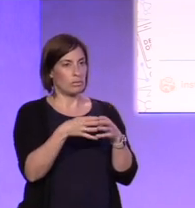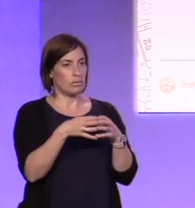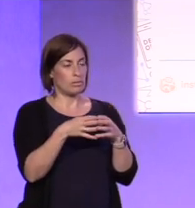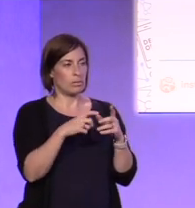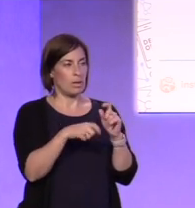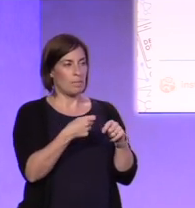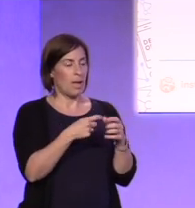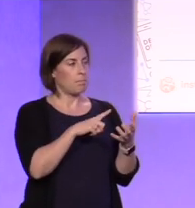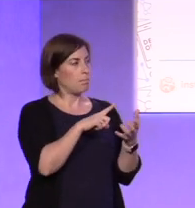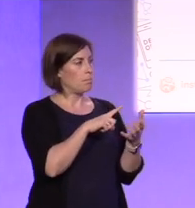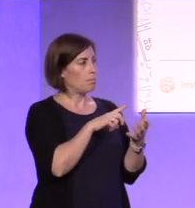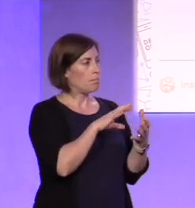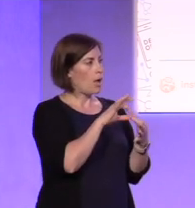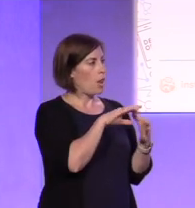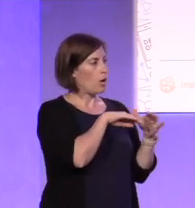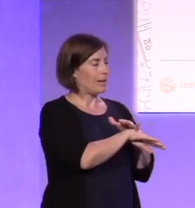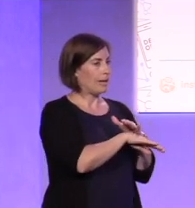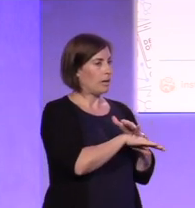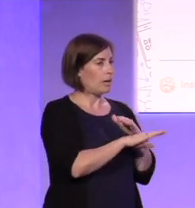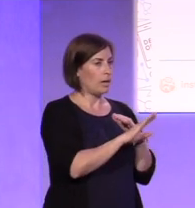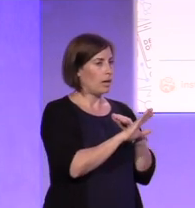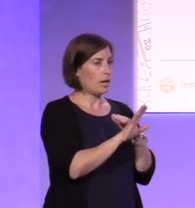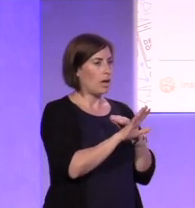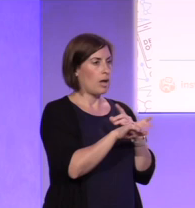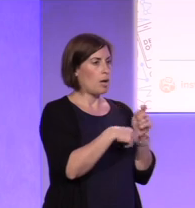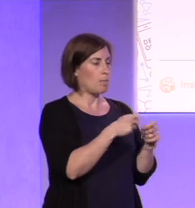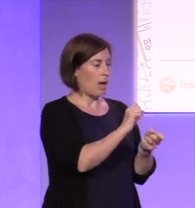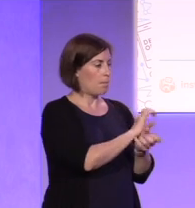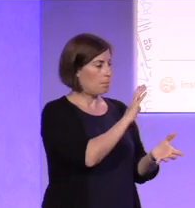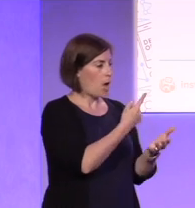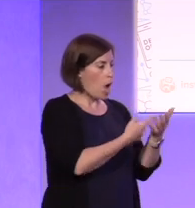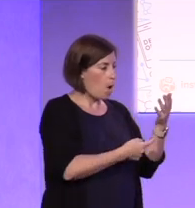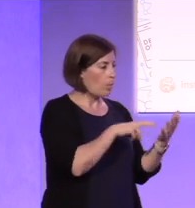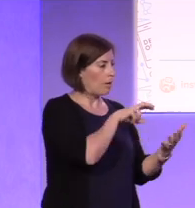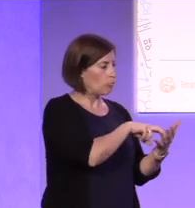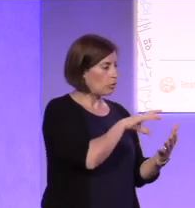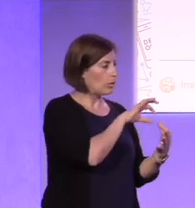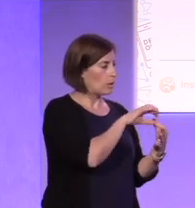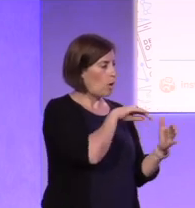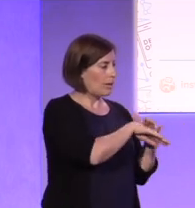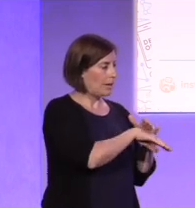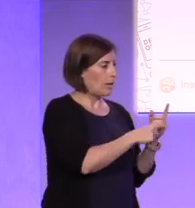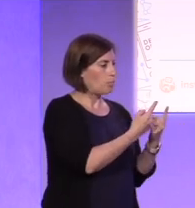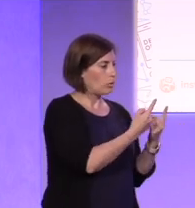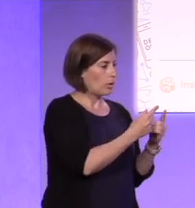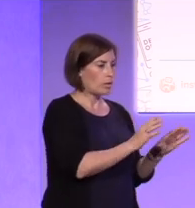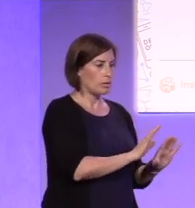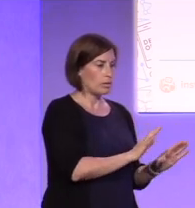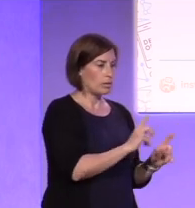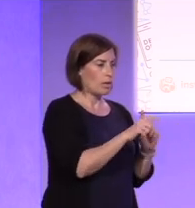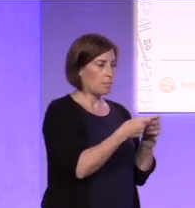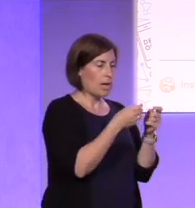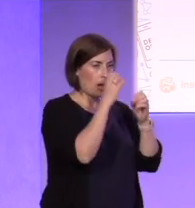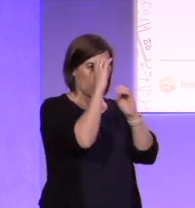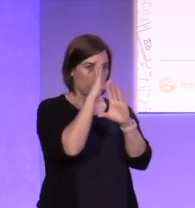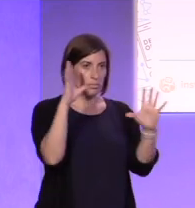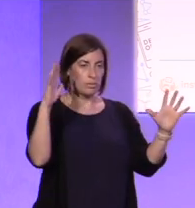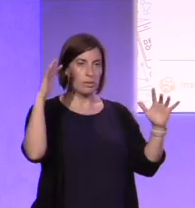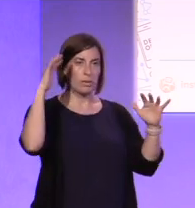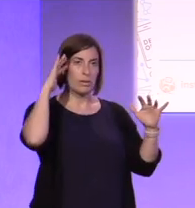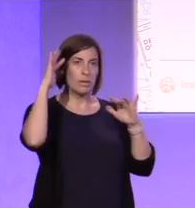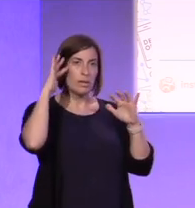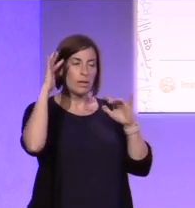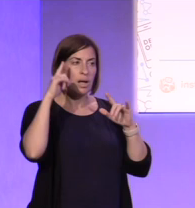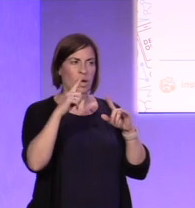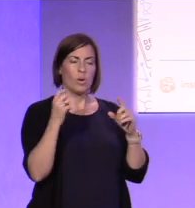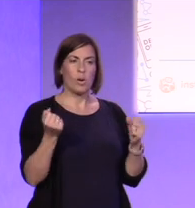registration. LARS had actually broken free from those products. It had become a culture. It had become a mindset. This was incredibly powerful.